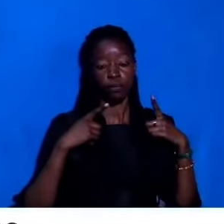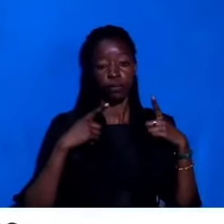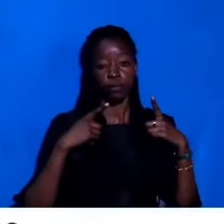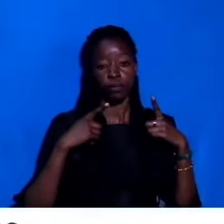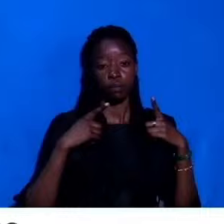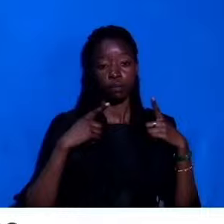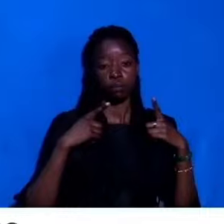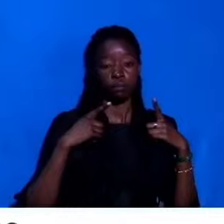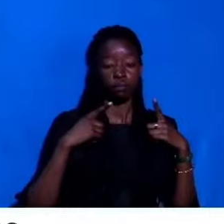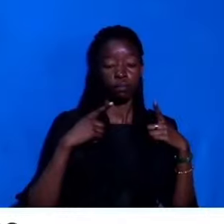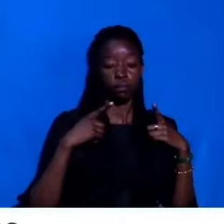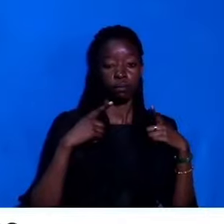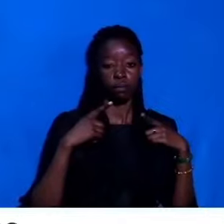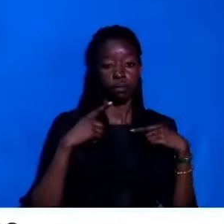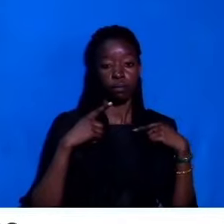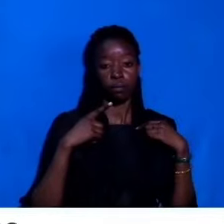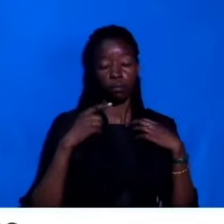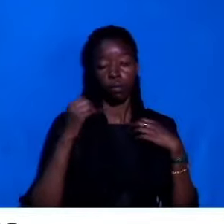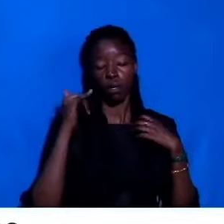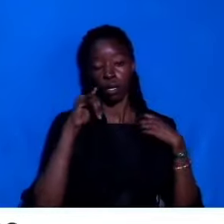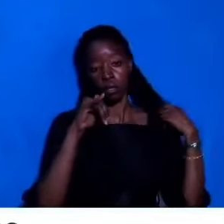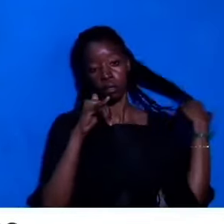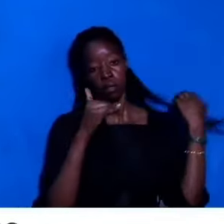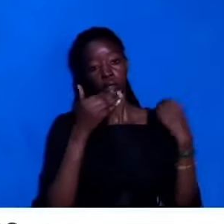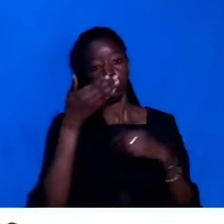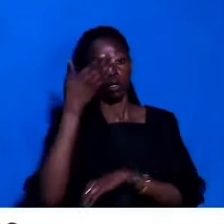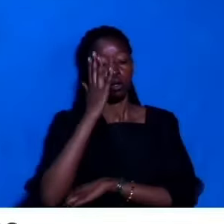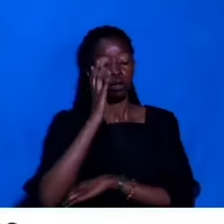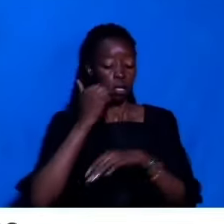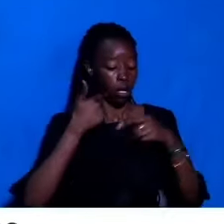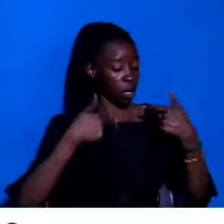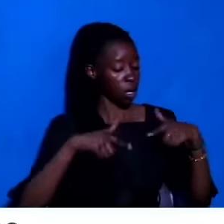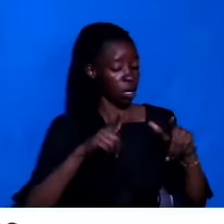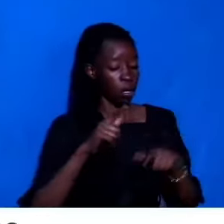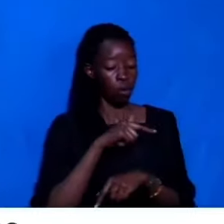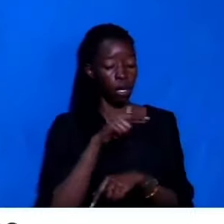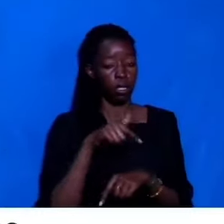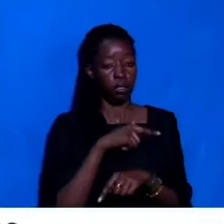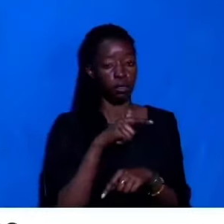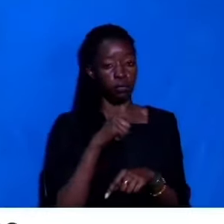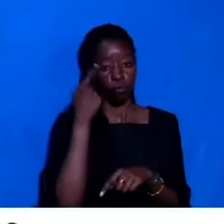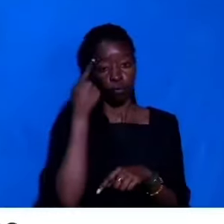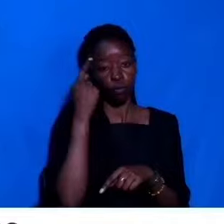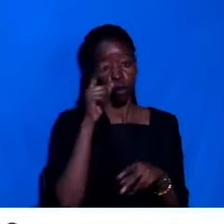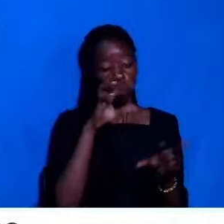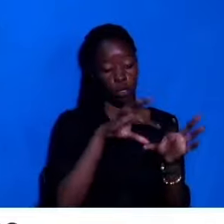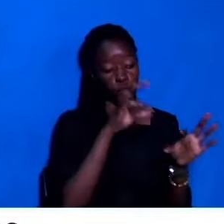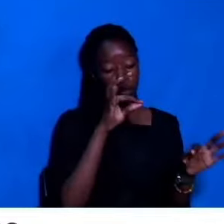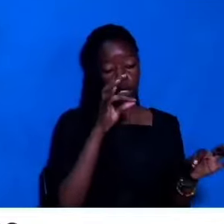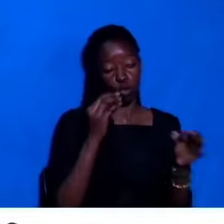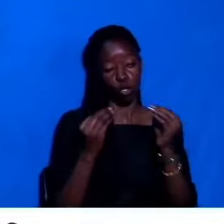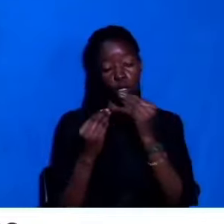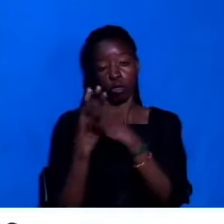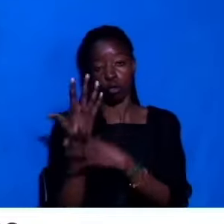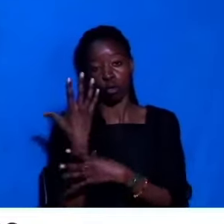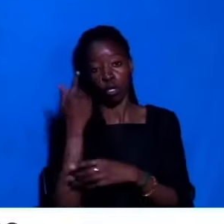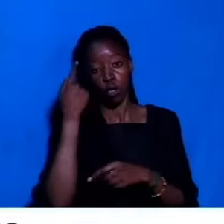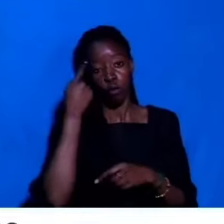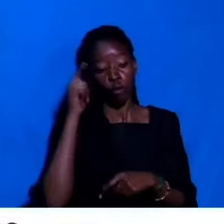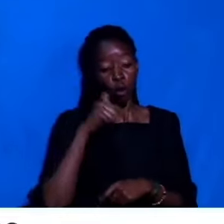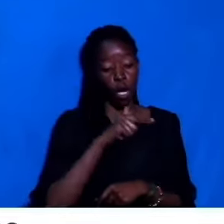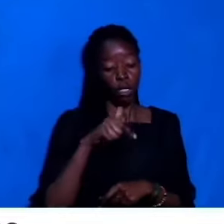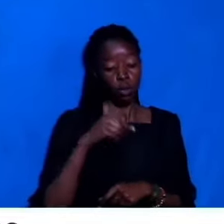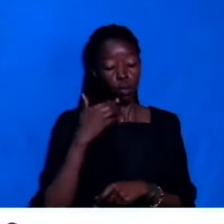deprivations that God allows for our own spiritual good and growth. For us to appreciate